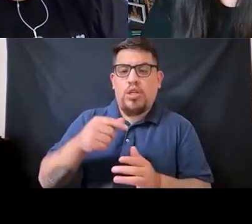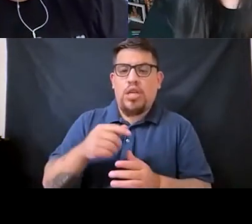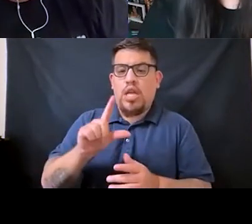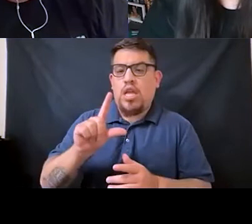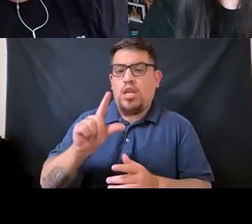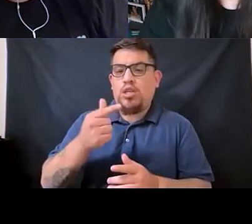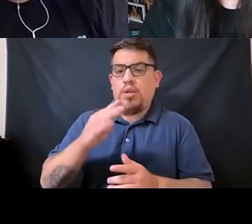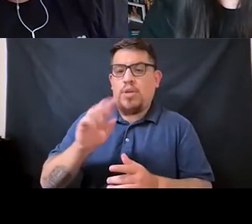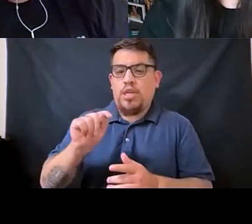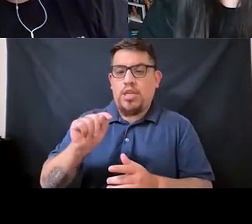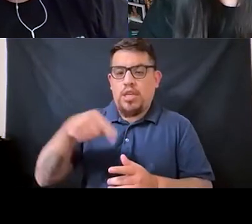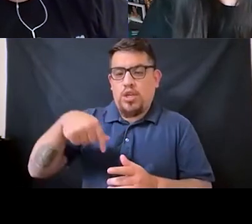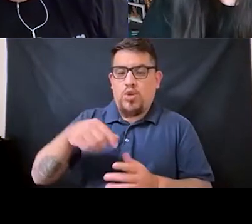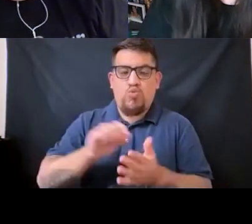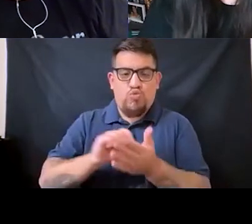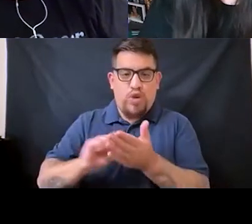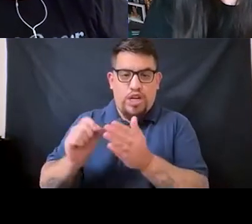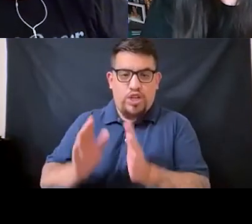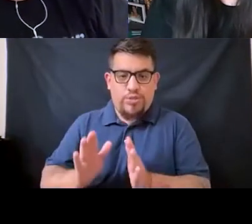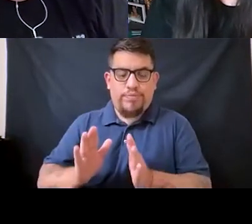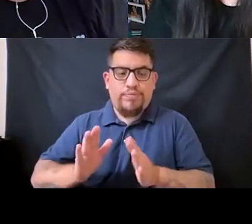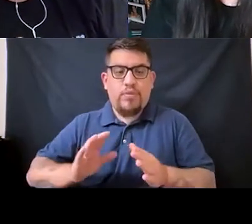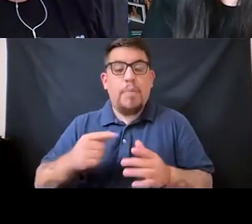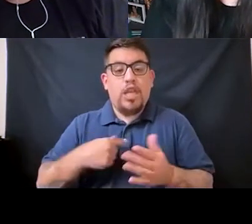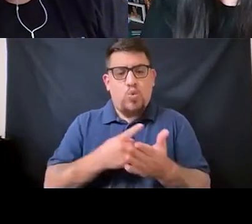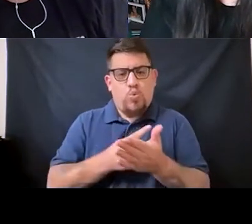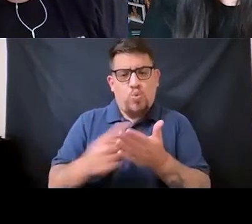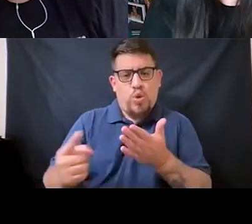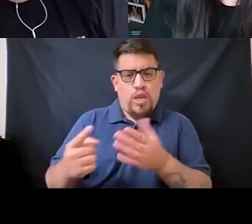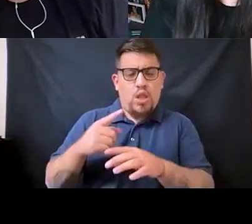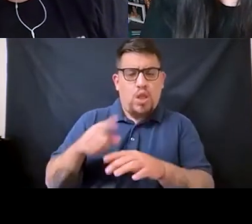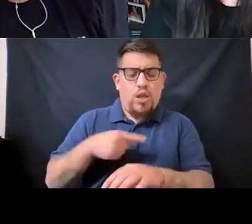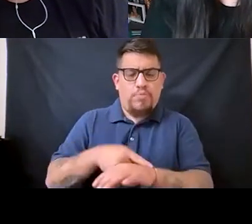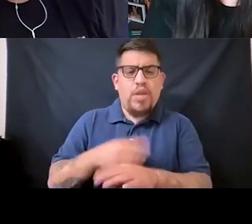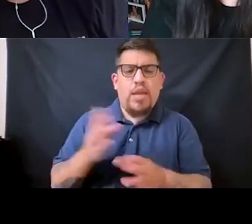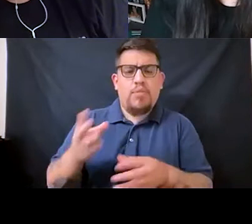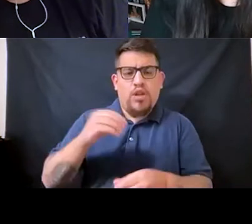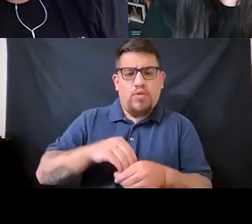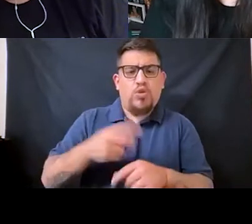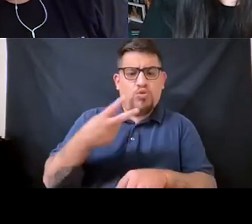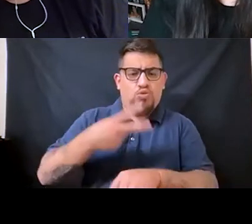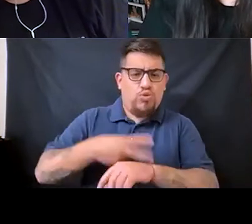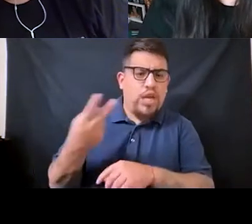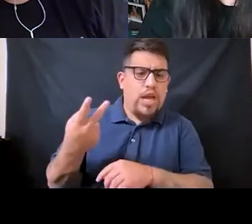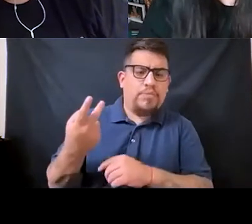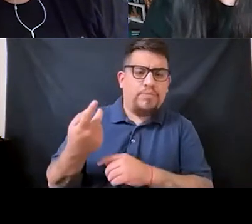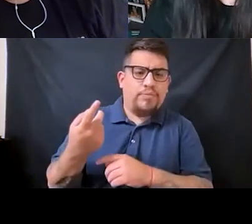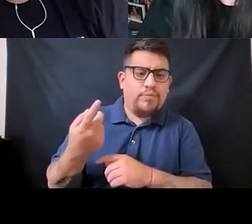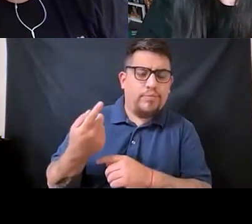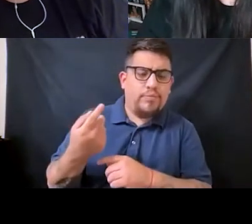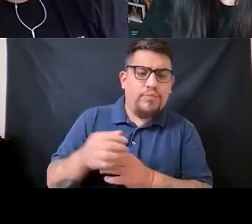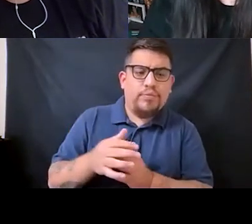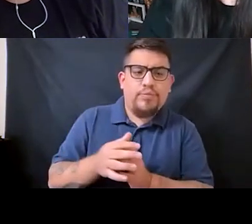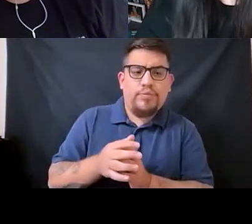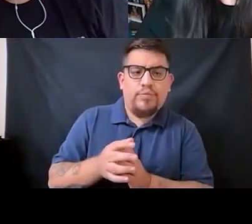summer session that they do. It's a week long, and I participated in that twice for YA and genre writing.